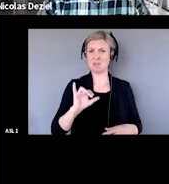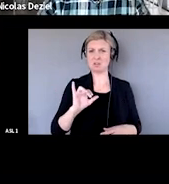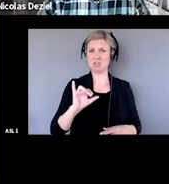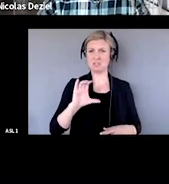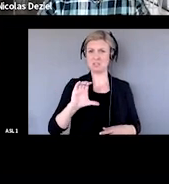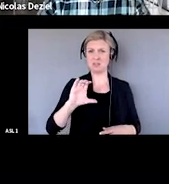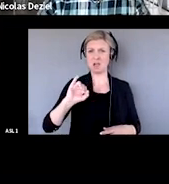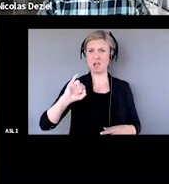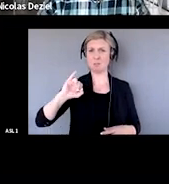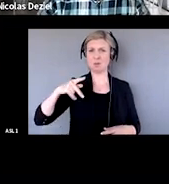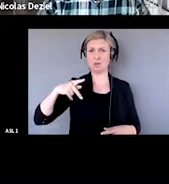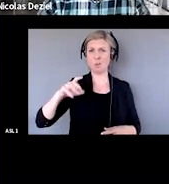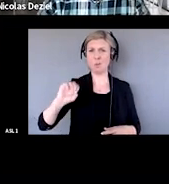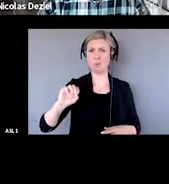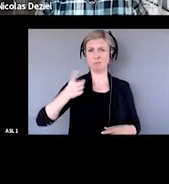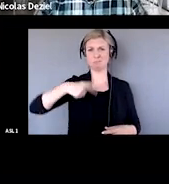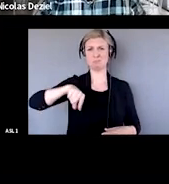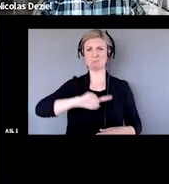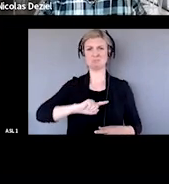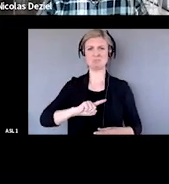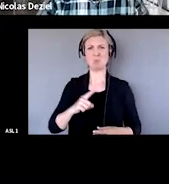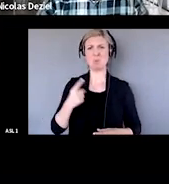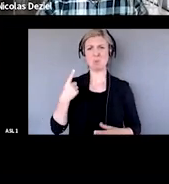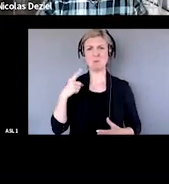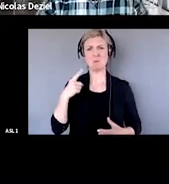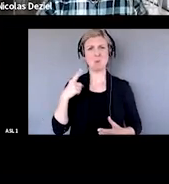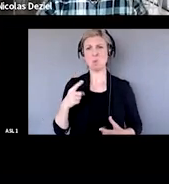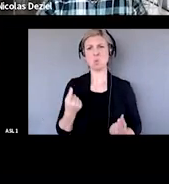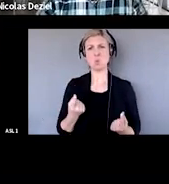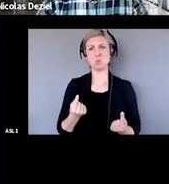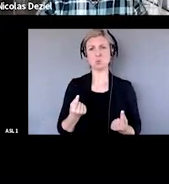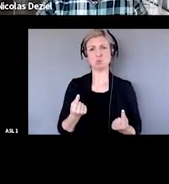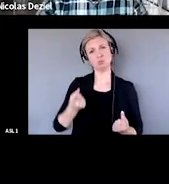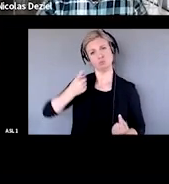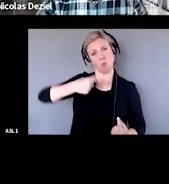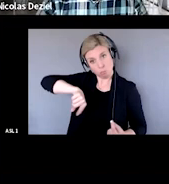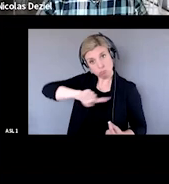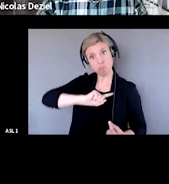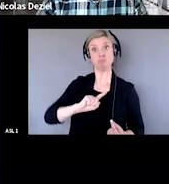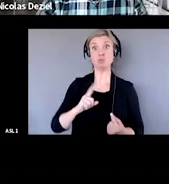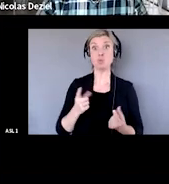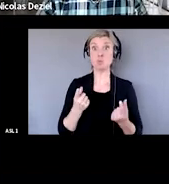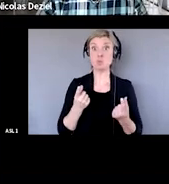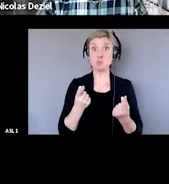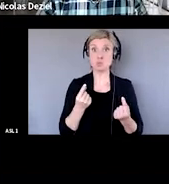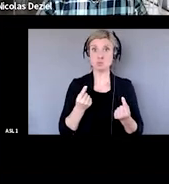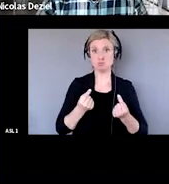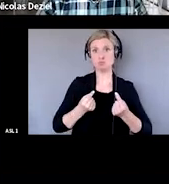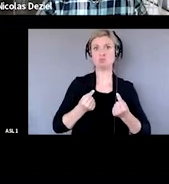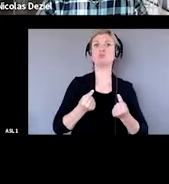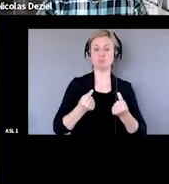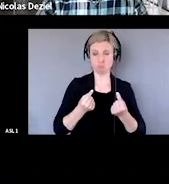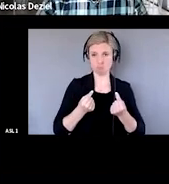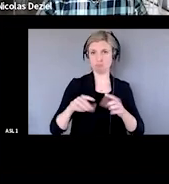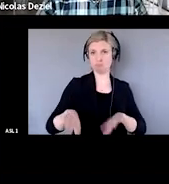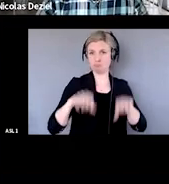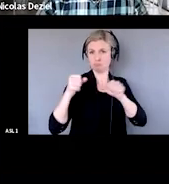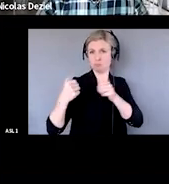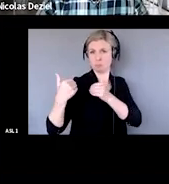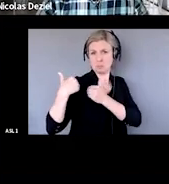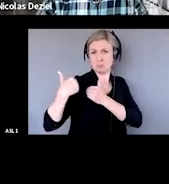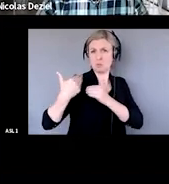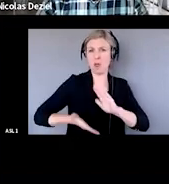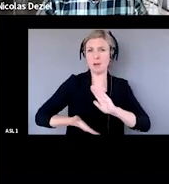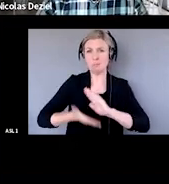and what do we do? So we are responsible for administering and processing IP rights in Canada.